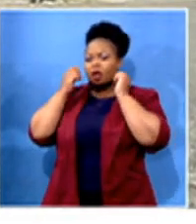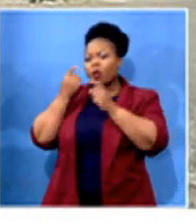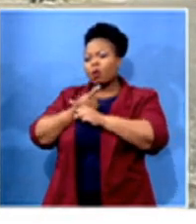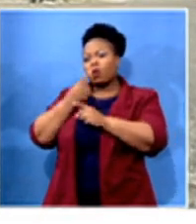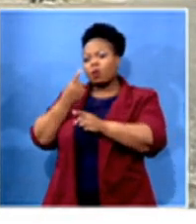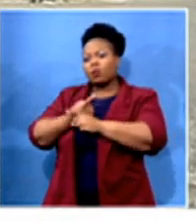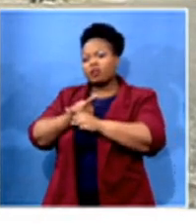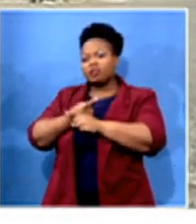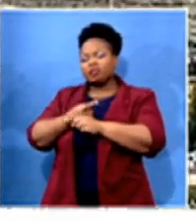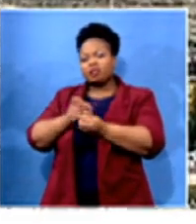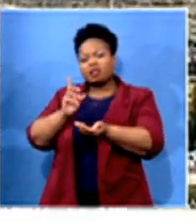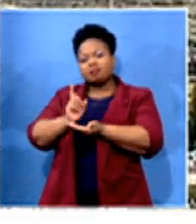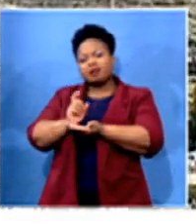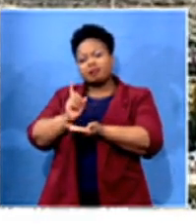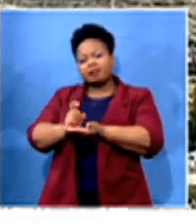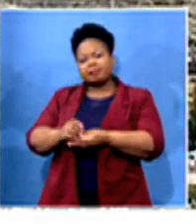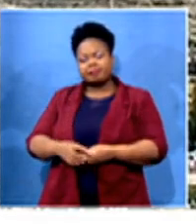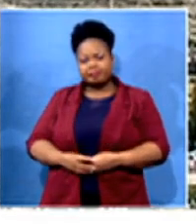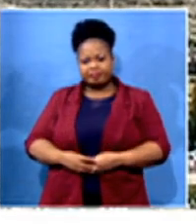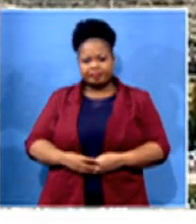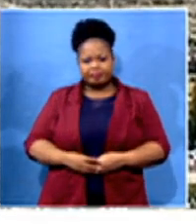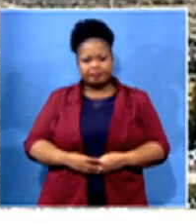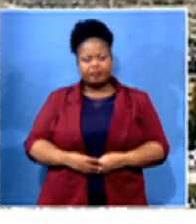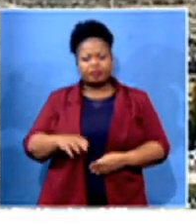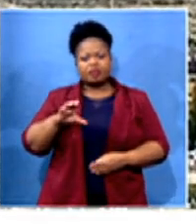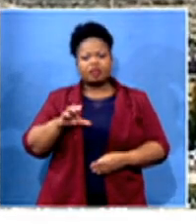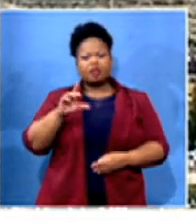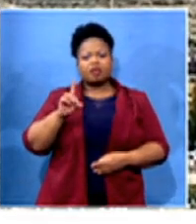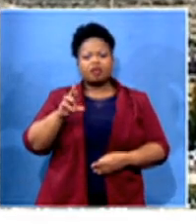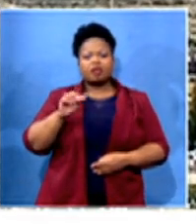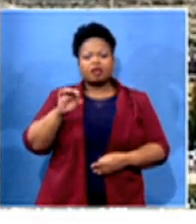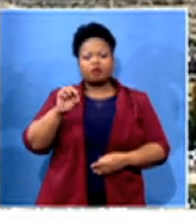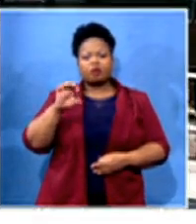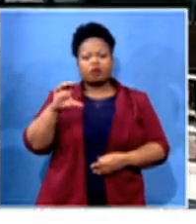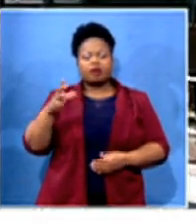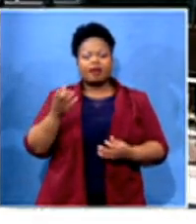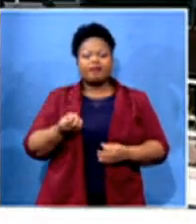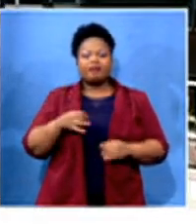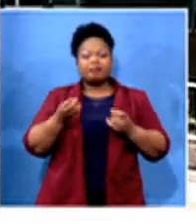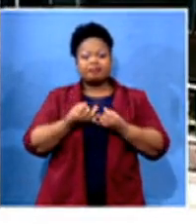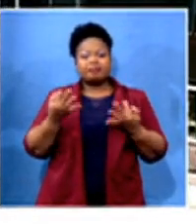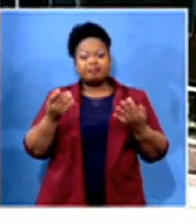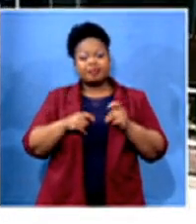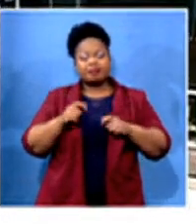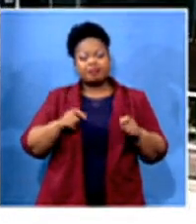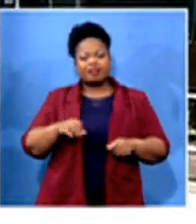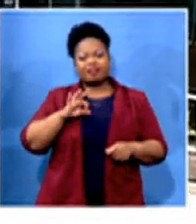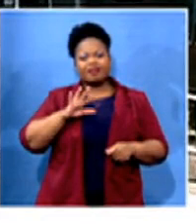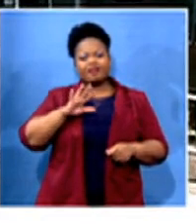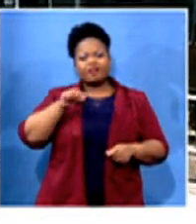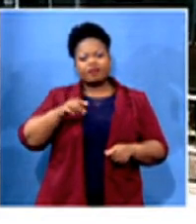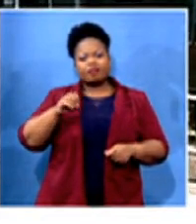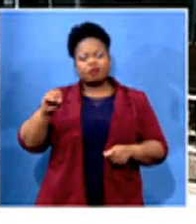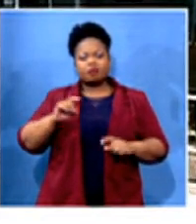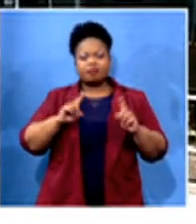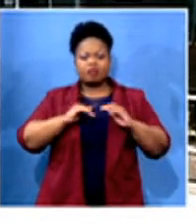she uses a hand sanitizer. Cradock has a population of just over 35,000 people. At this stage, less than 1%